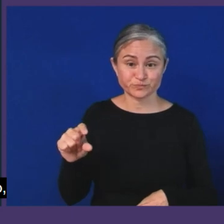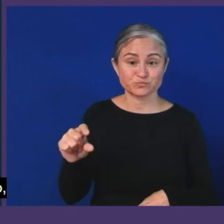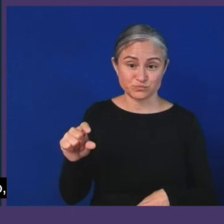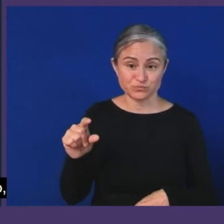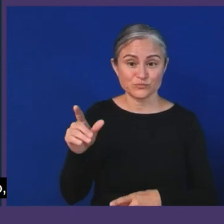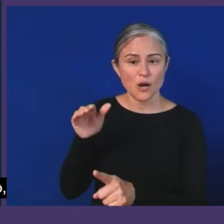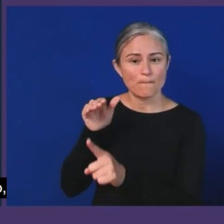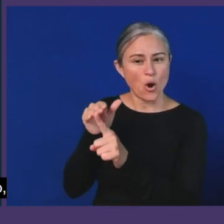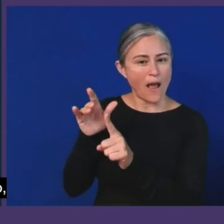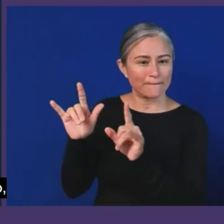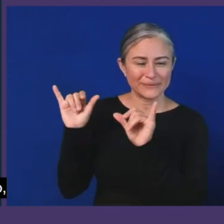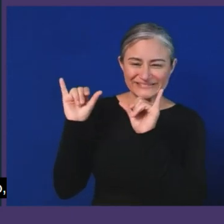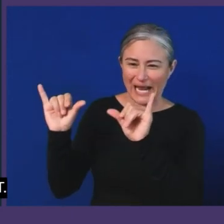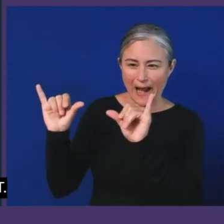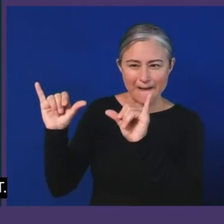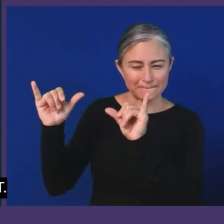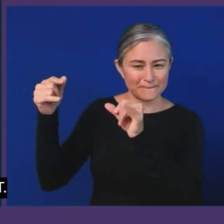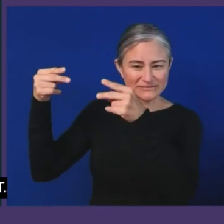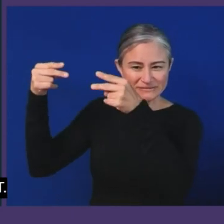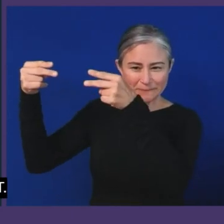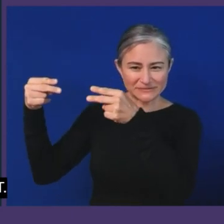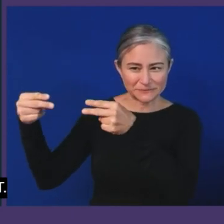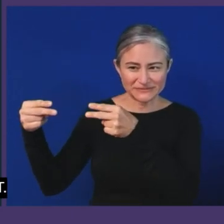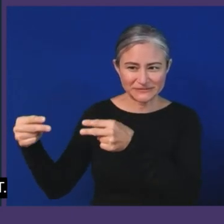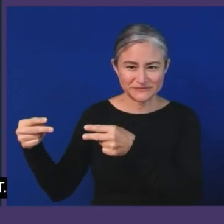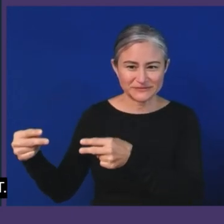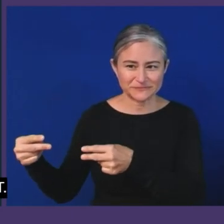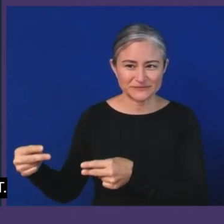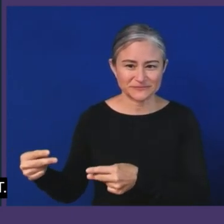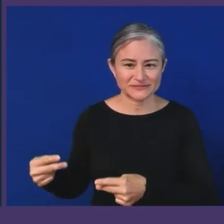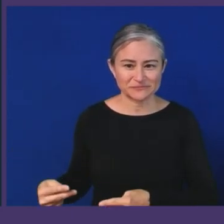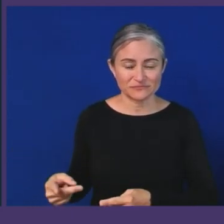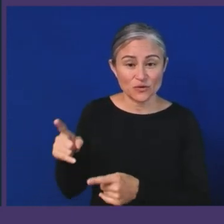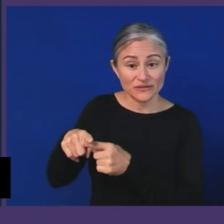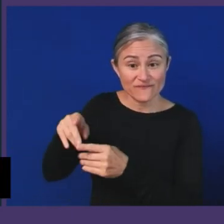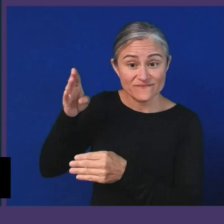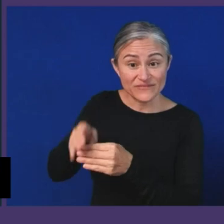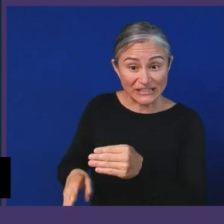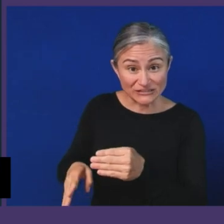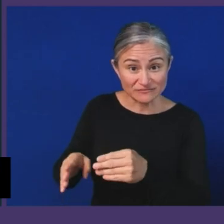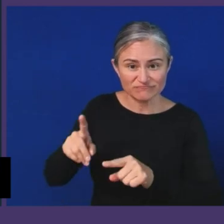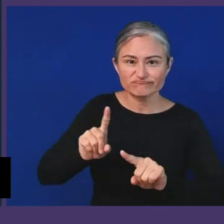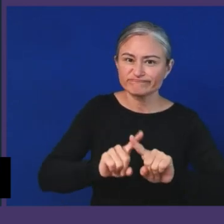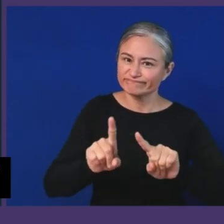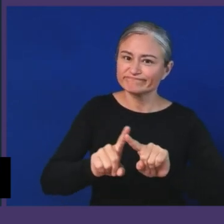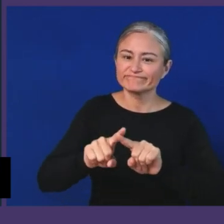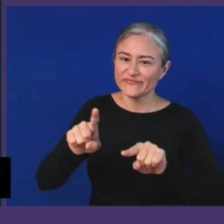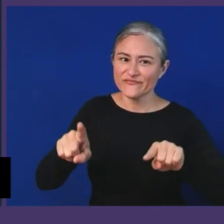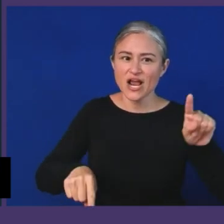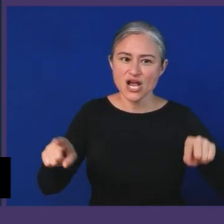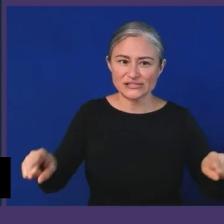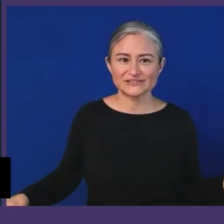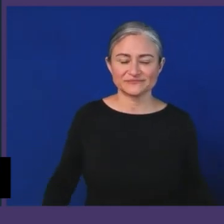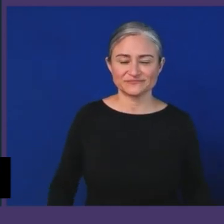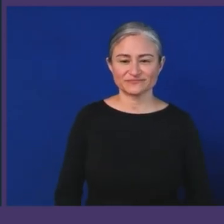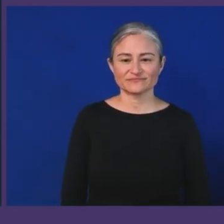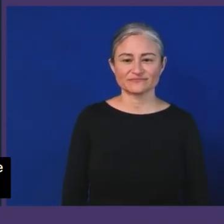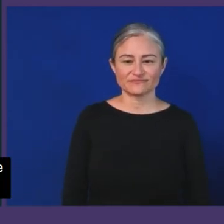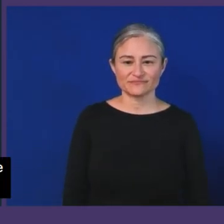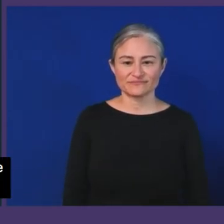but the completion bits vary. And so the yellow tokens are coming from the SFT model. Then what we do is we append another special